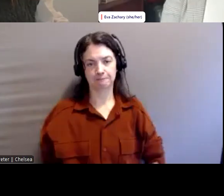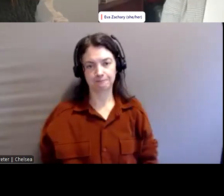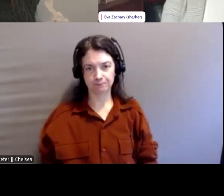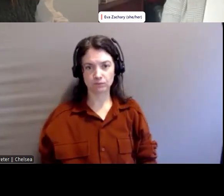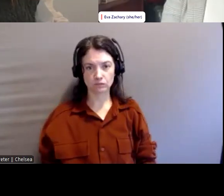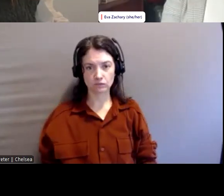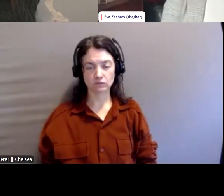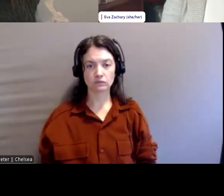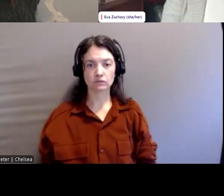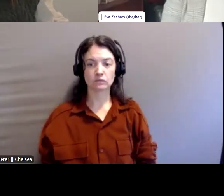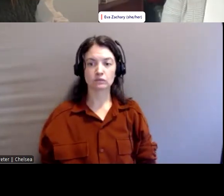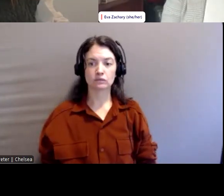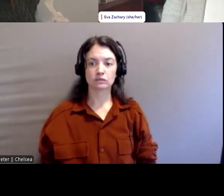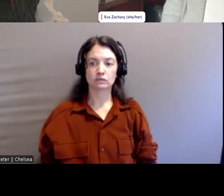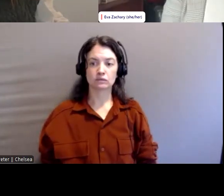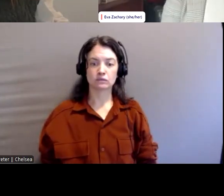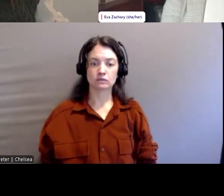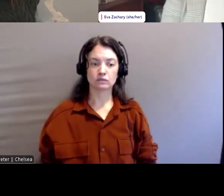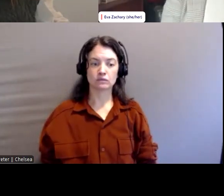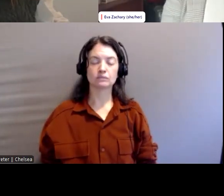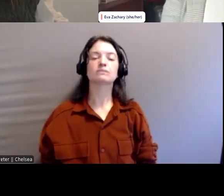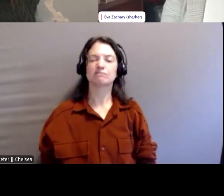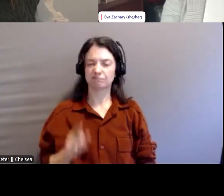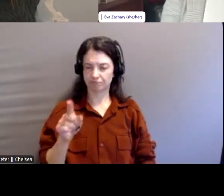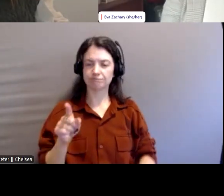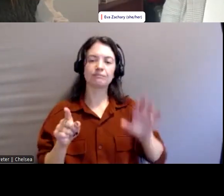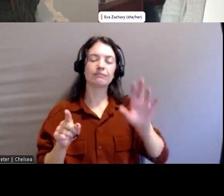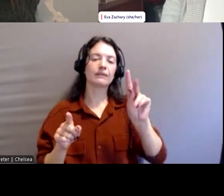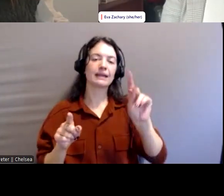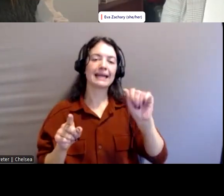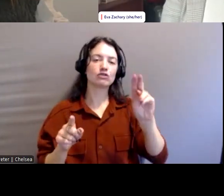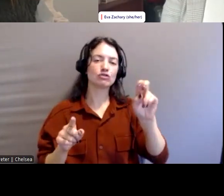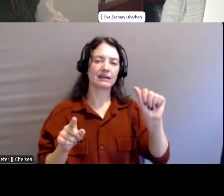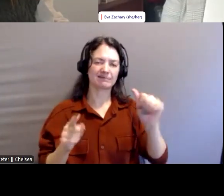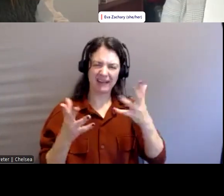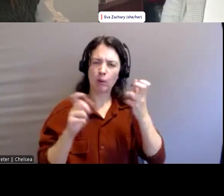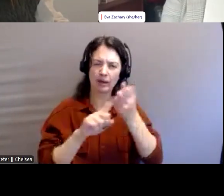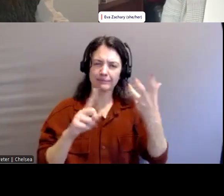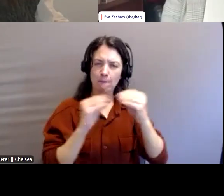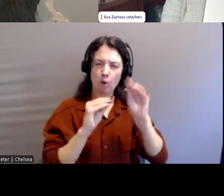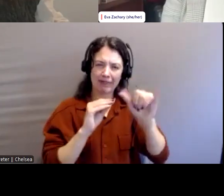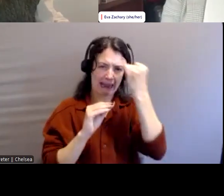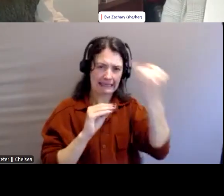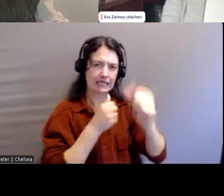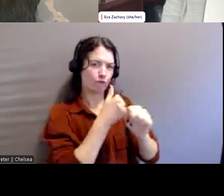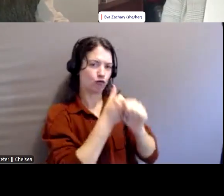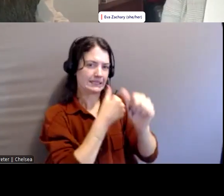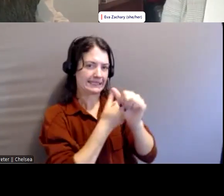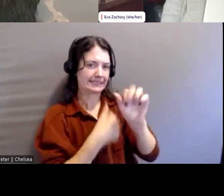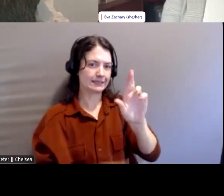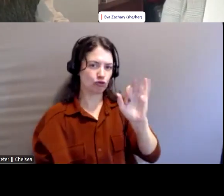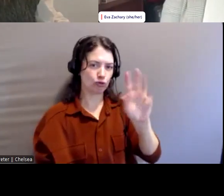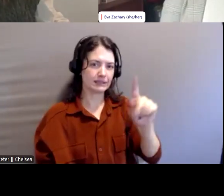Yeah, and so let's talk a little bit more about that risk because somebody talked about working with a client who's in a domestic